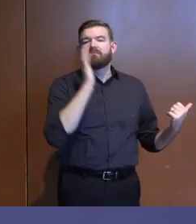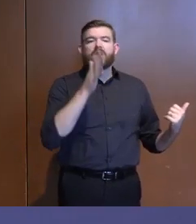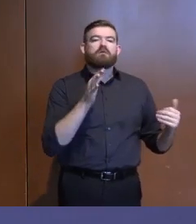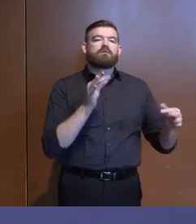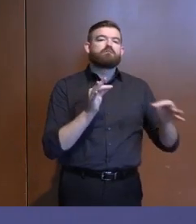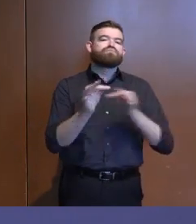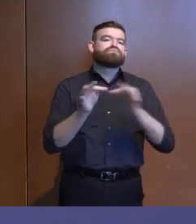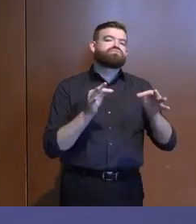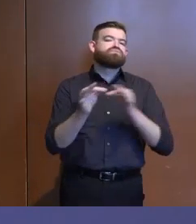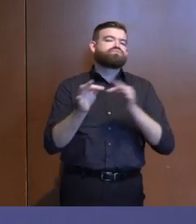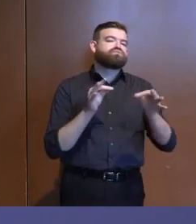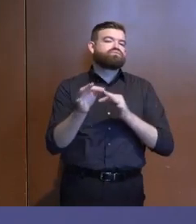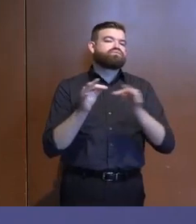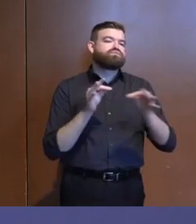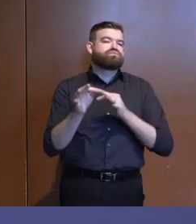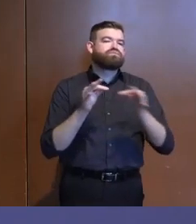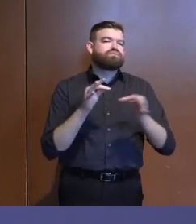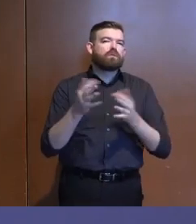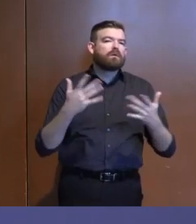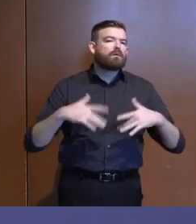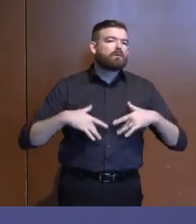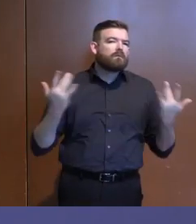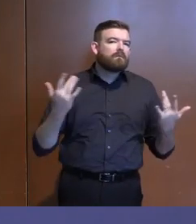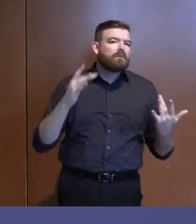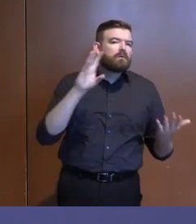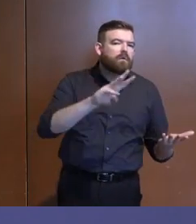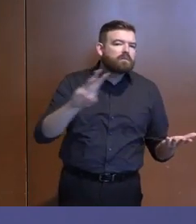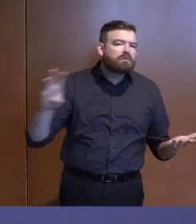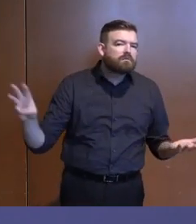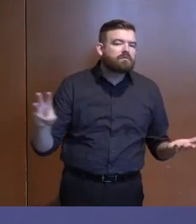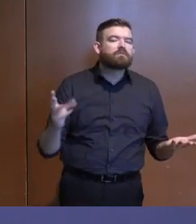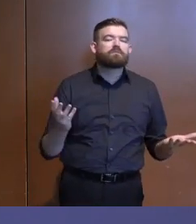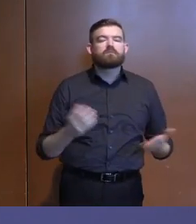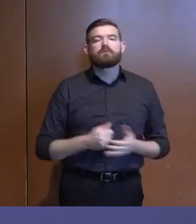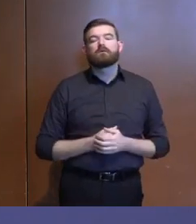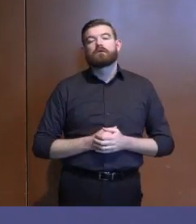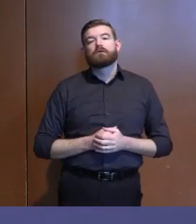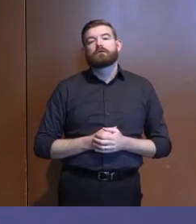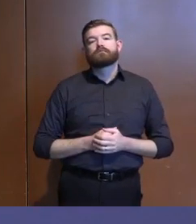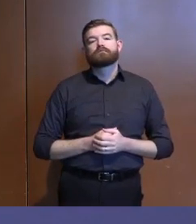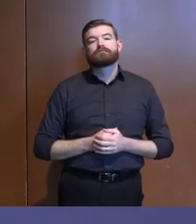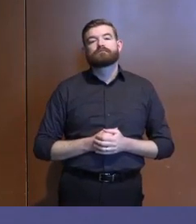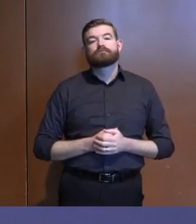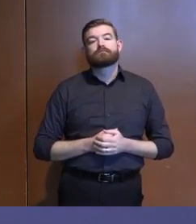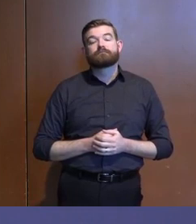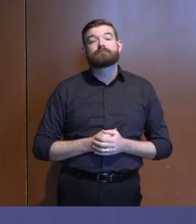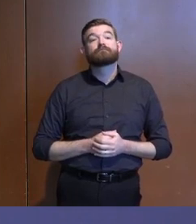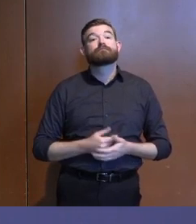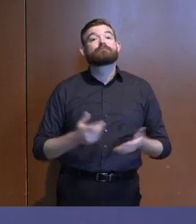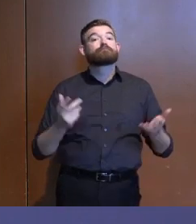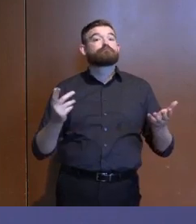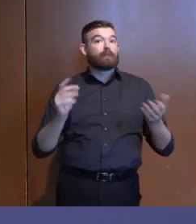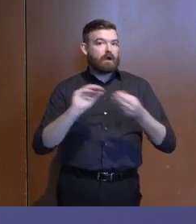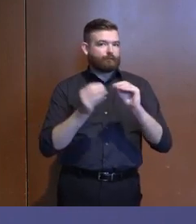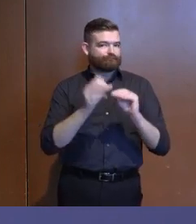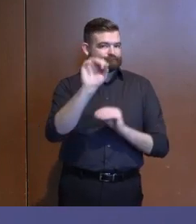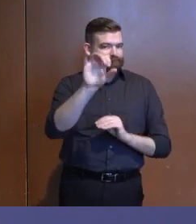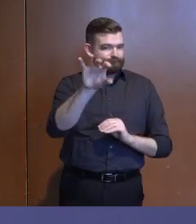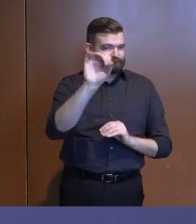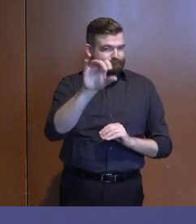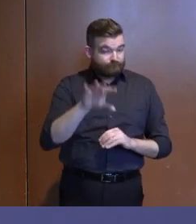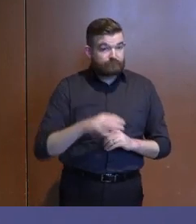portal work. Let's get to the overnight numbers if we can. Since we met yesterday, we have